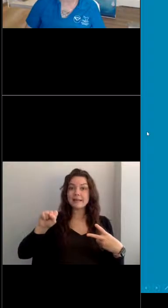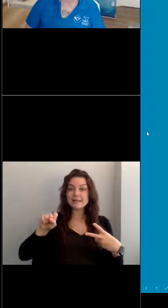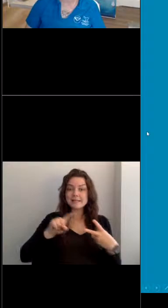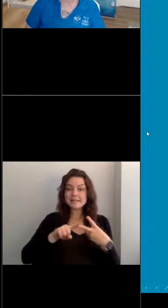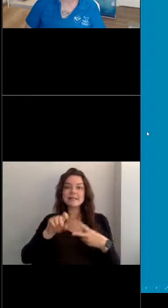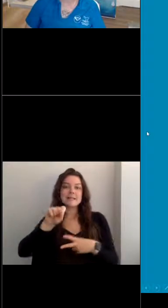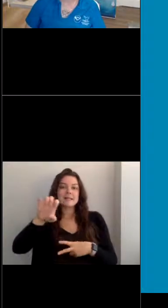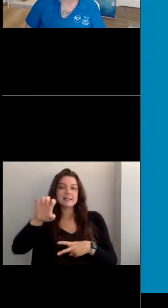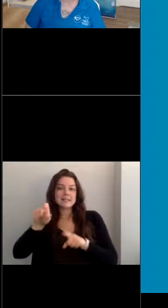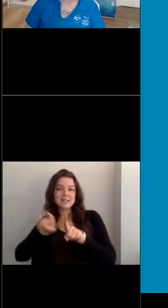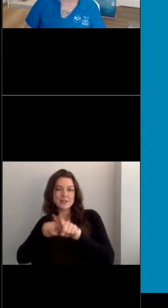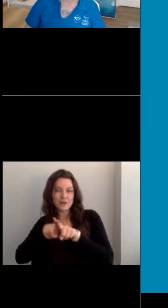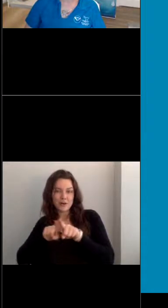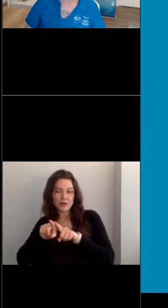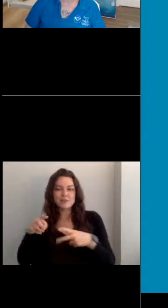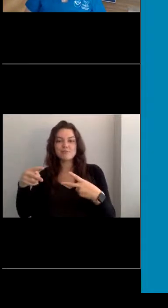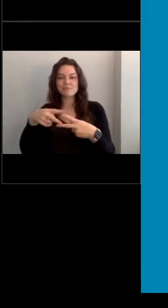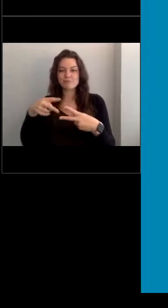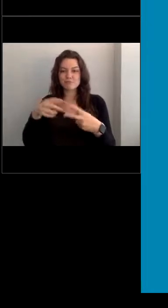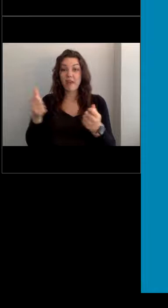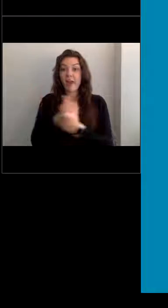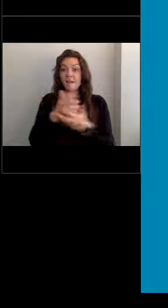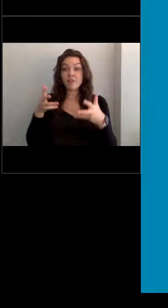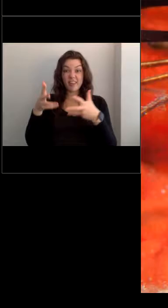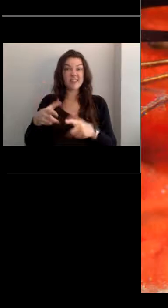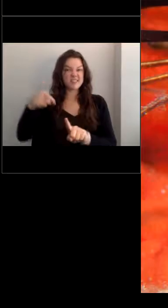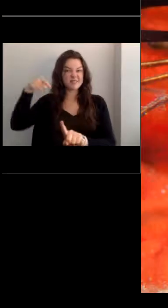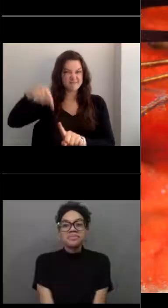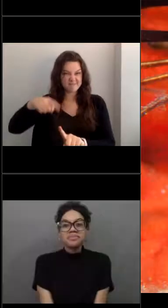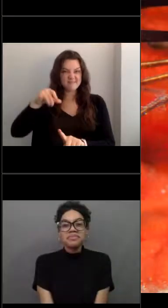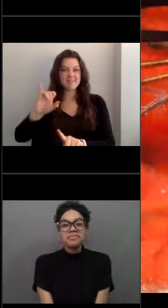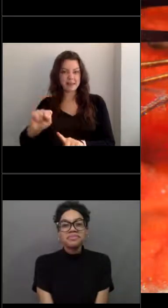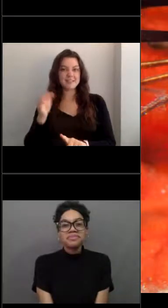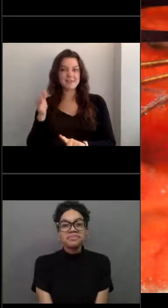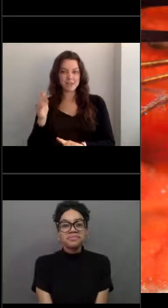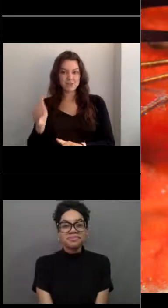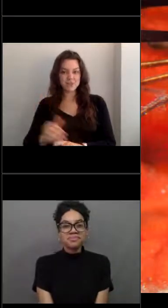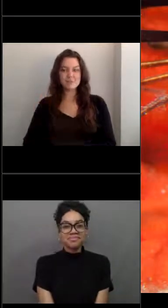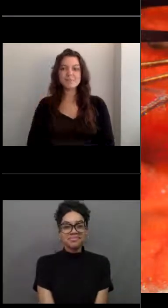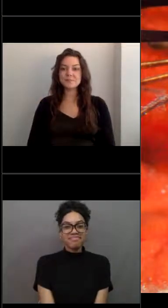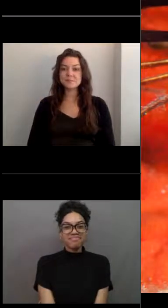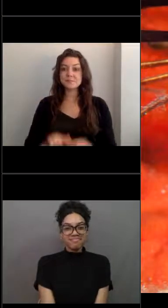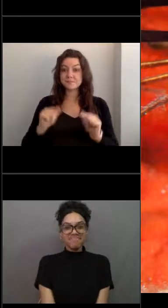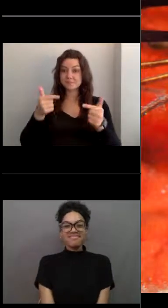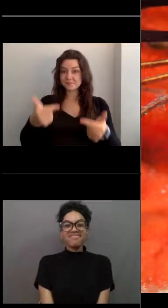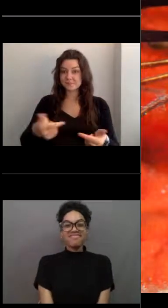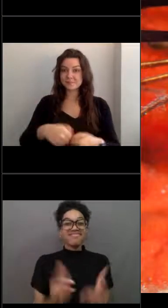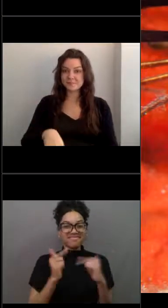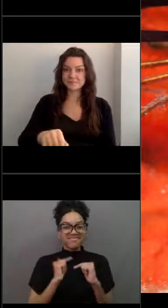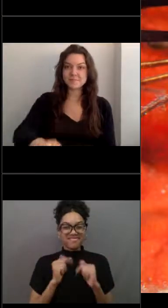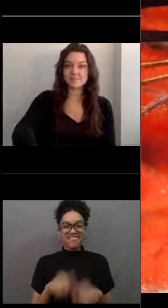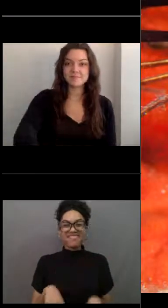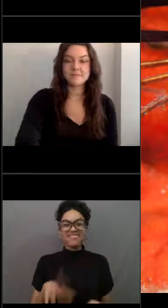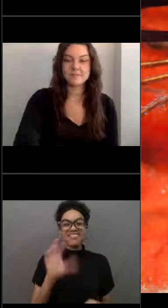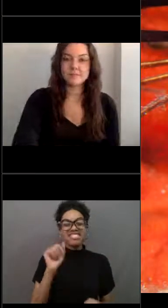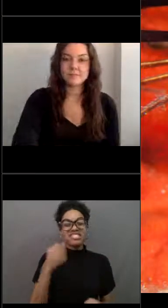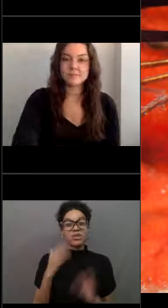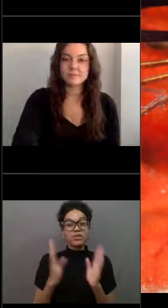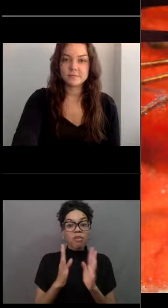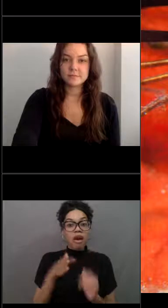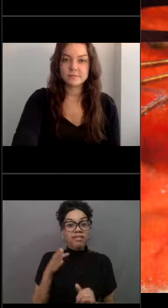else there is a fish. We're going to go take a look. So starting with small fish. This little fish here is about the size of